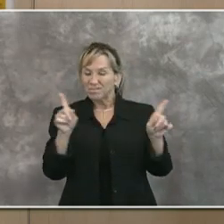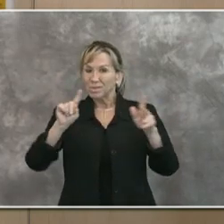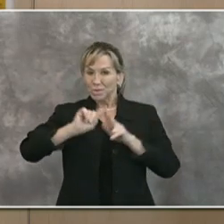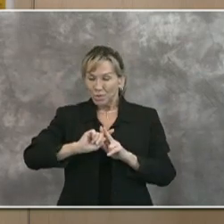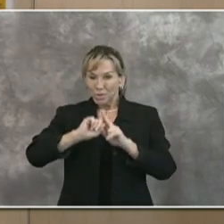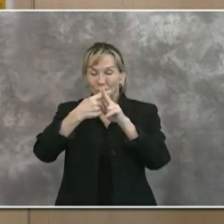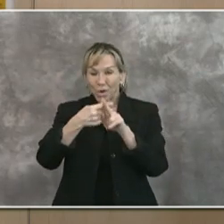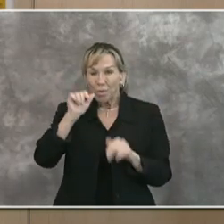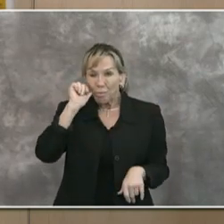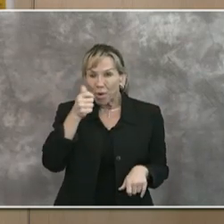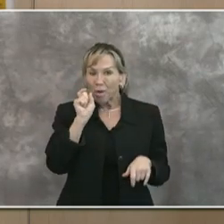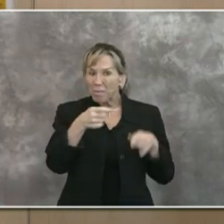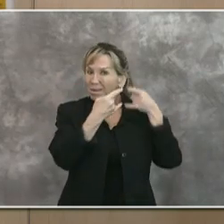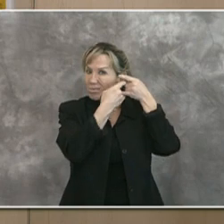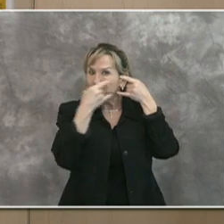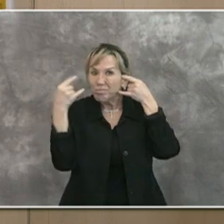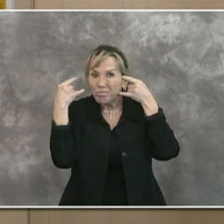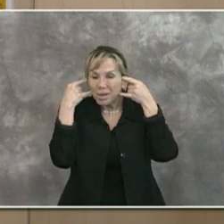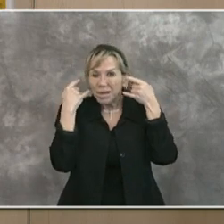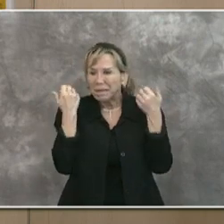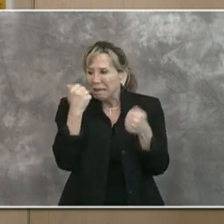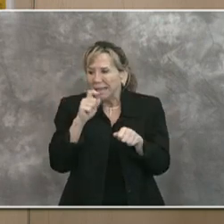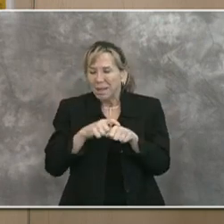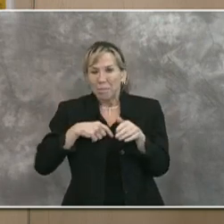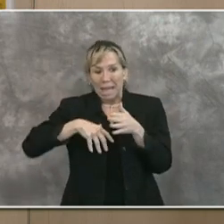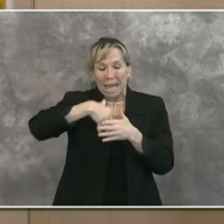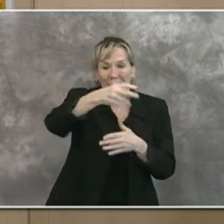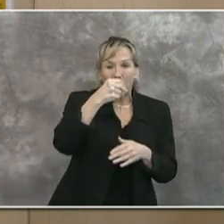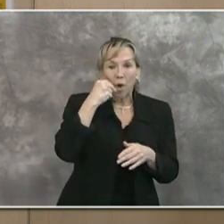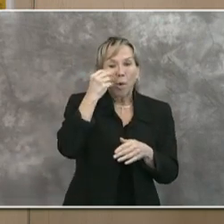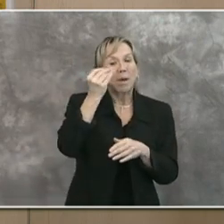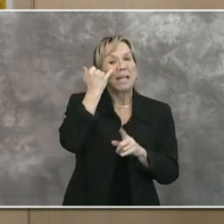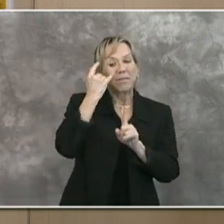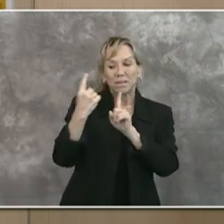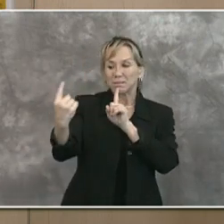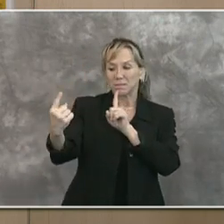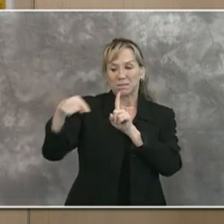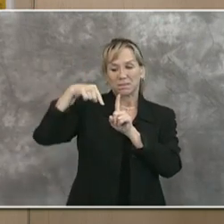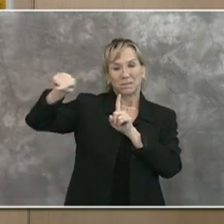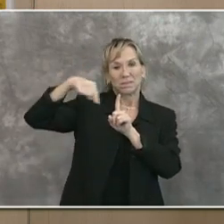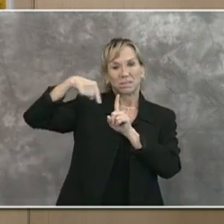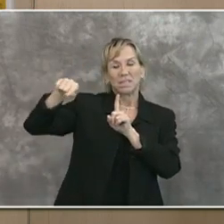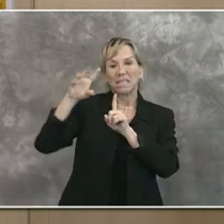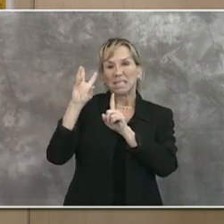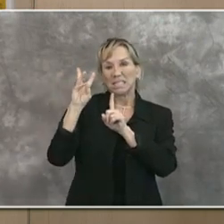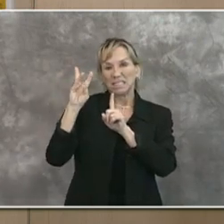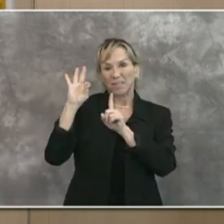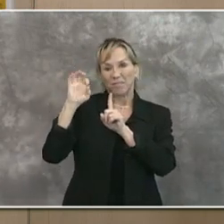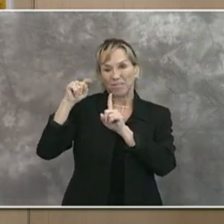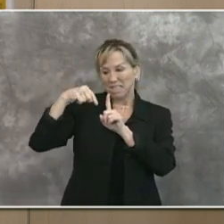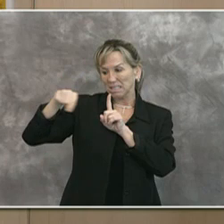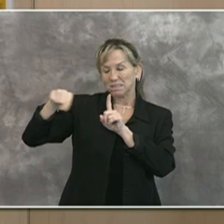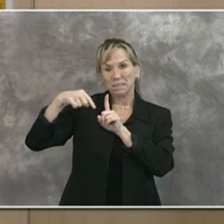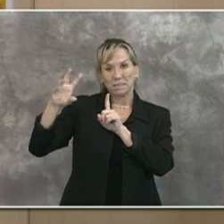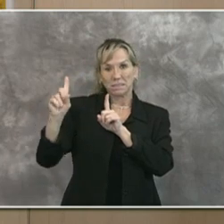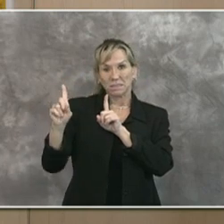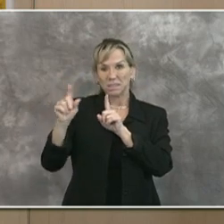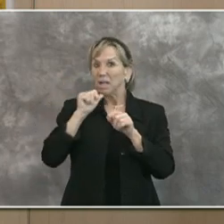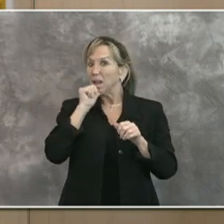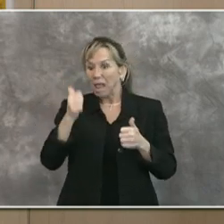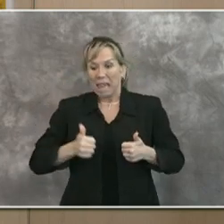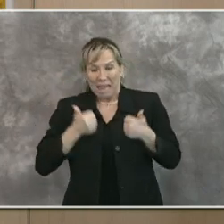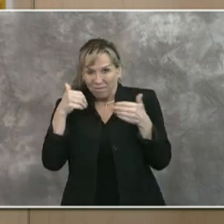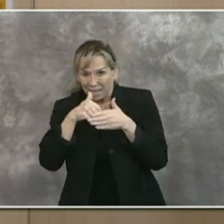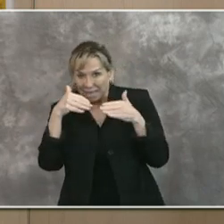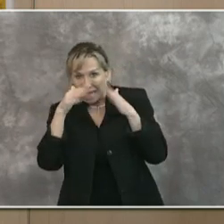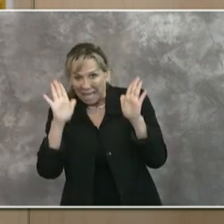required anytime individuals leave their homes and come within 6 feet of another person who is not a household member. Will this be